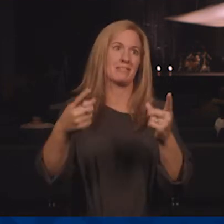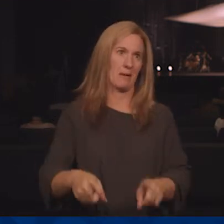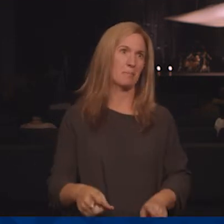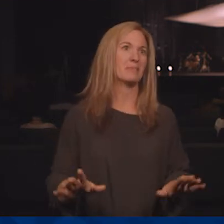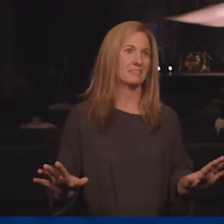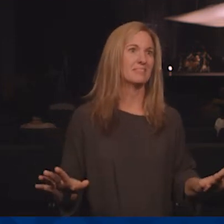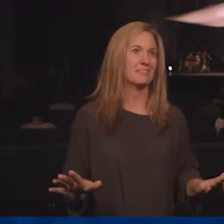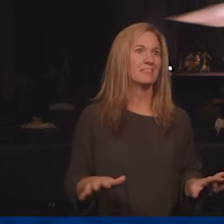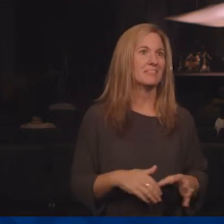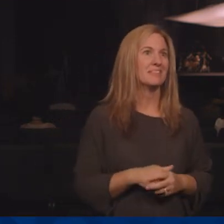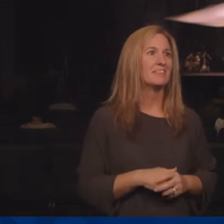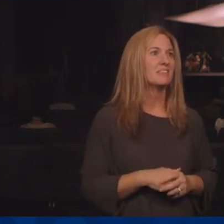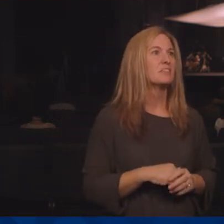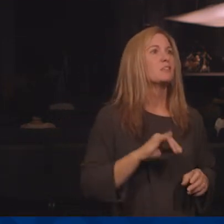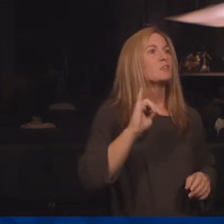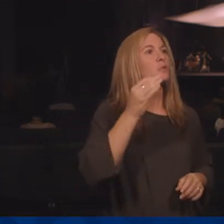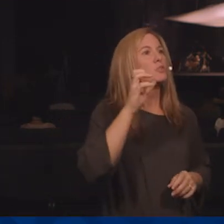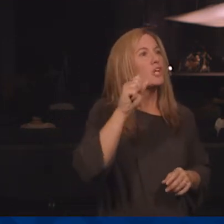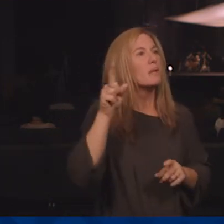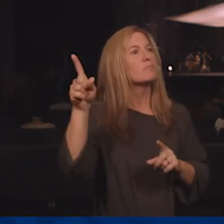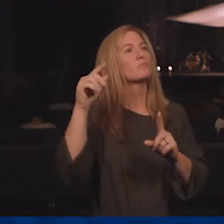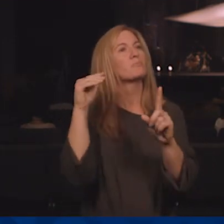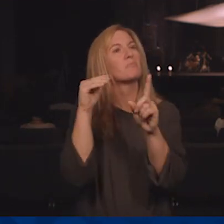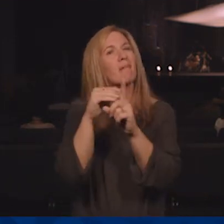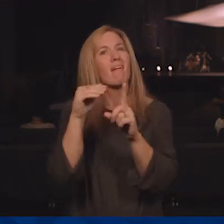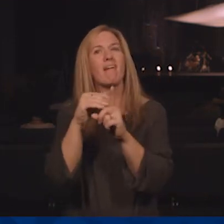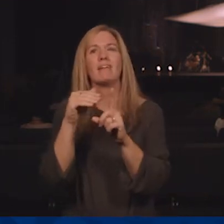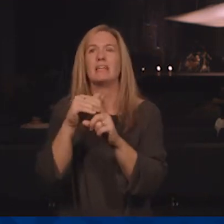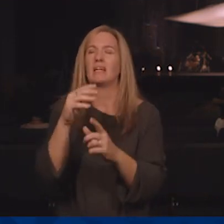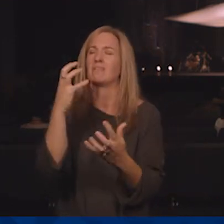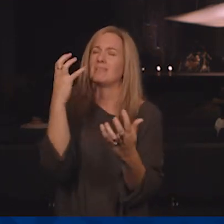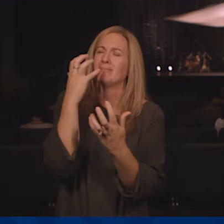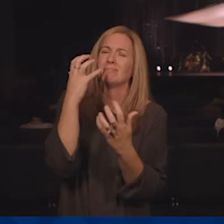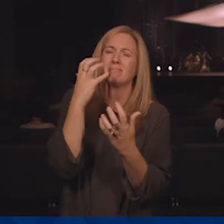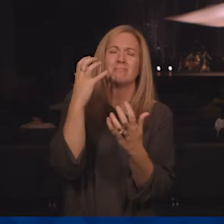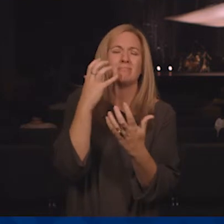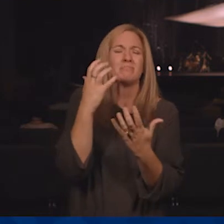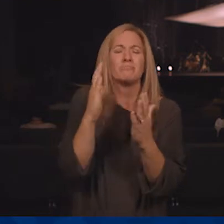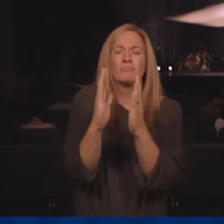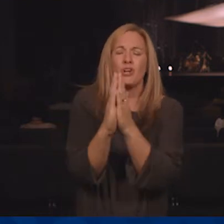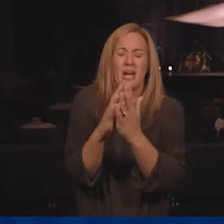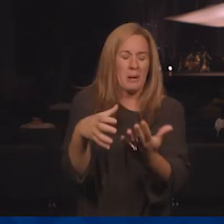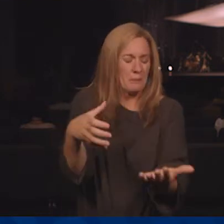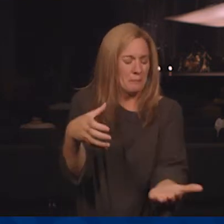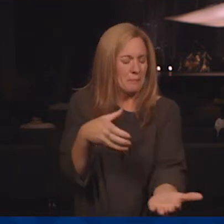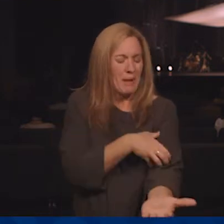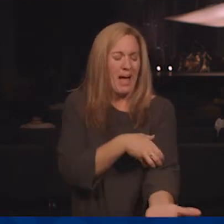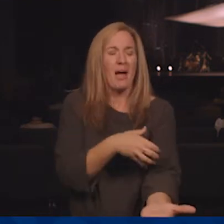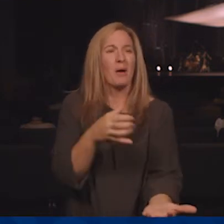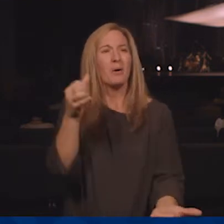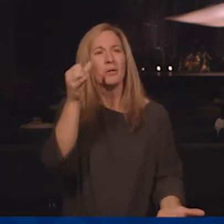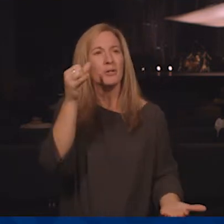James is reminding us of the remarkable power of prayer.